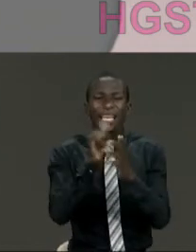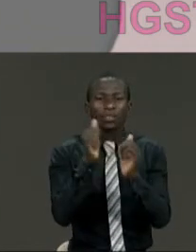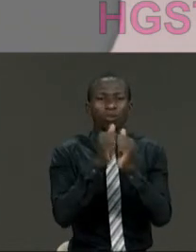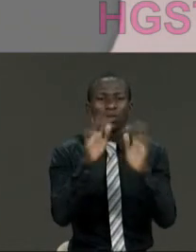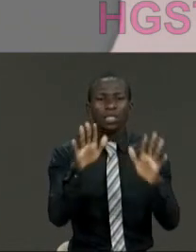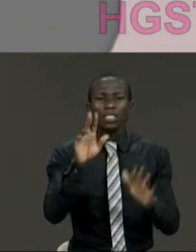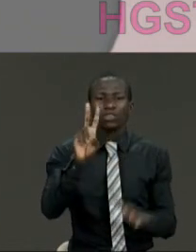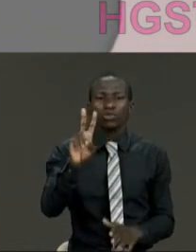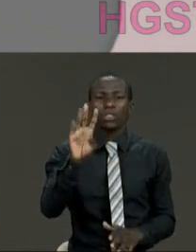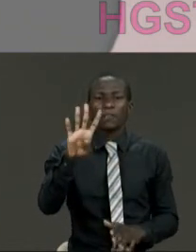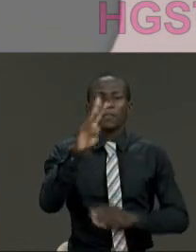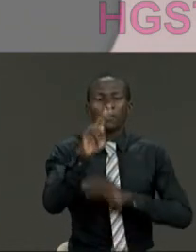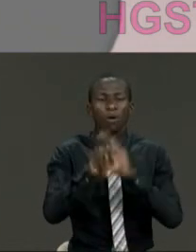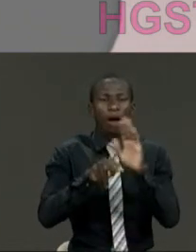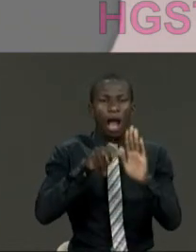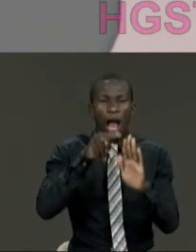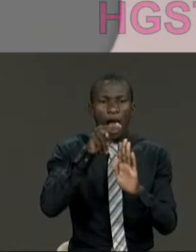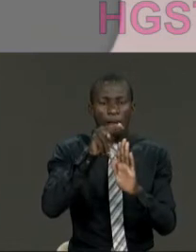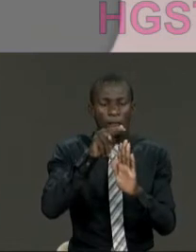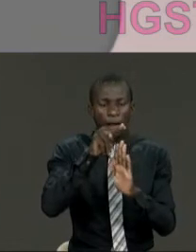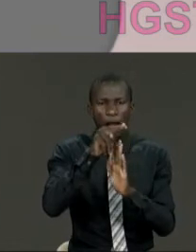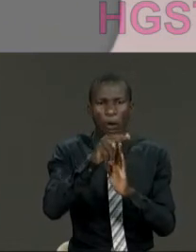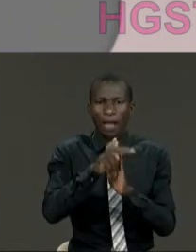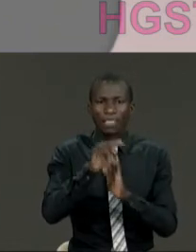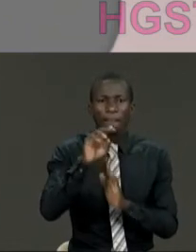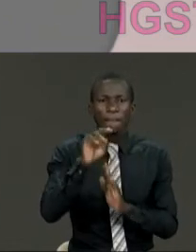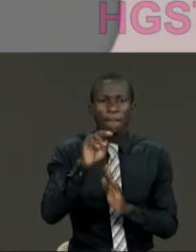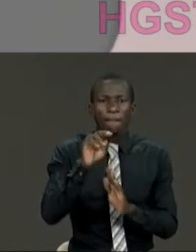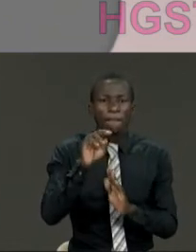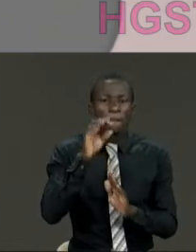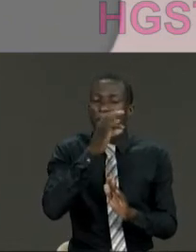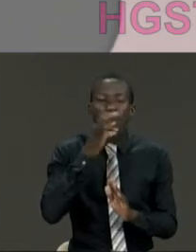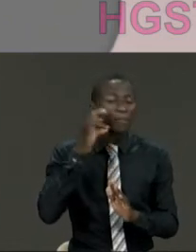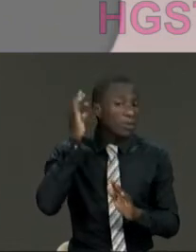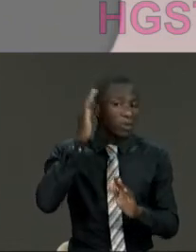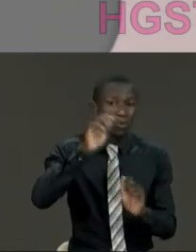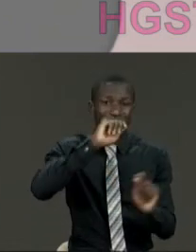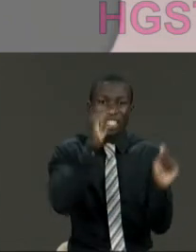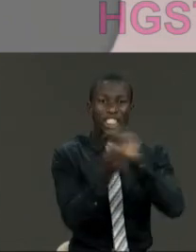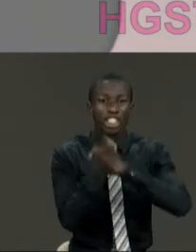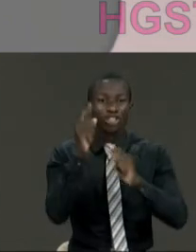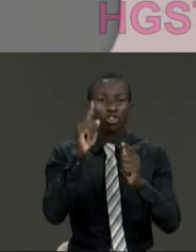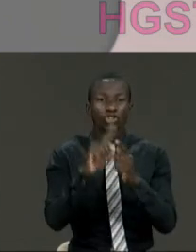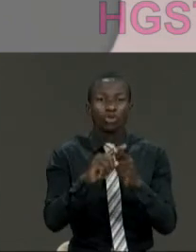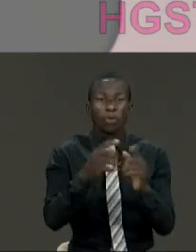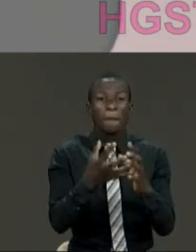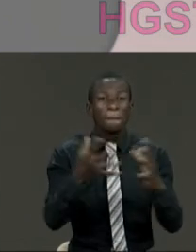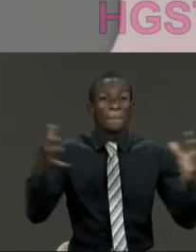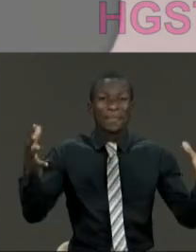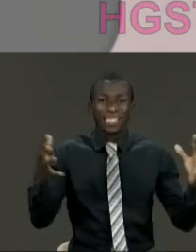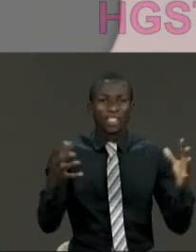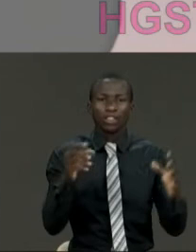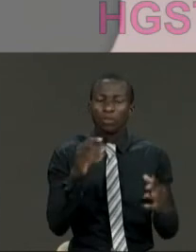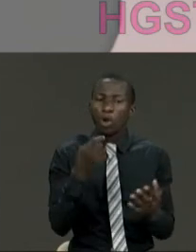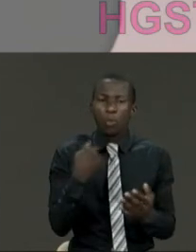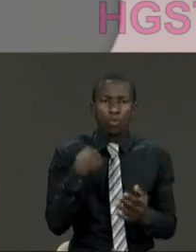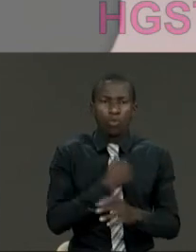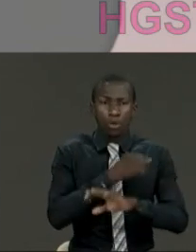change to plenty. But nobody knows whom God will use. You too might have written yourself